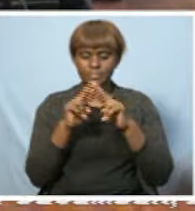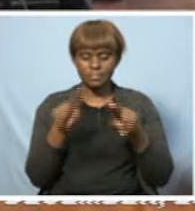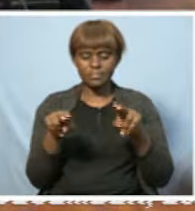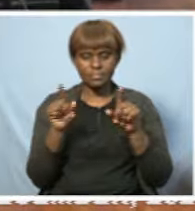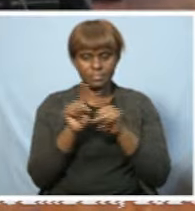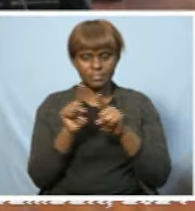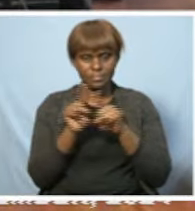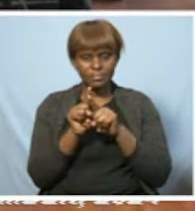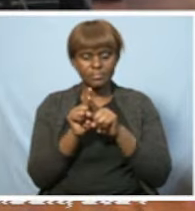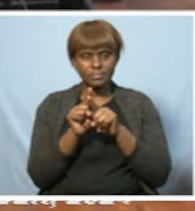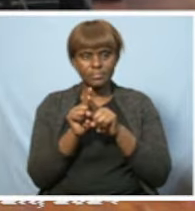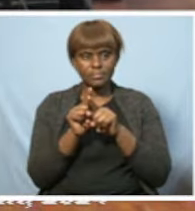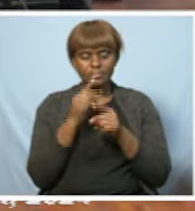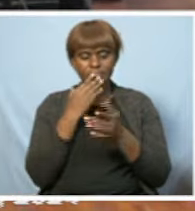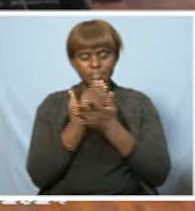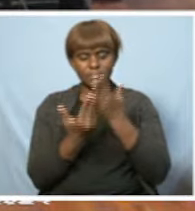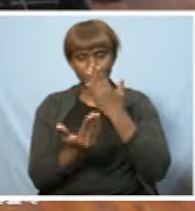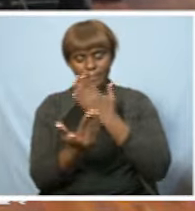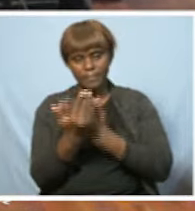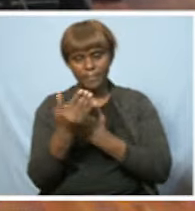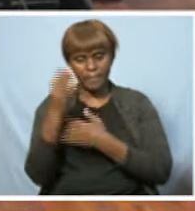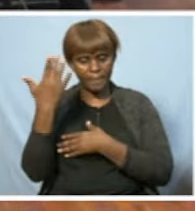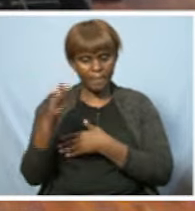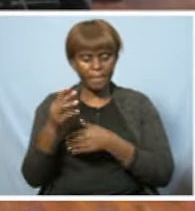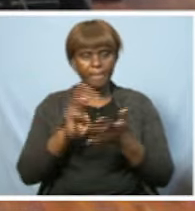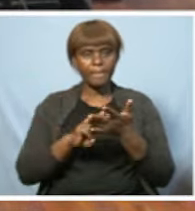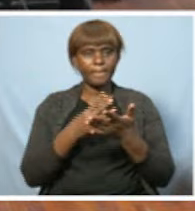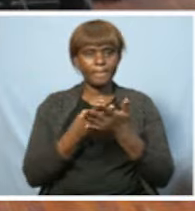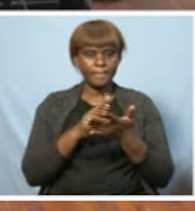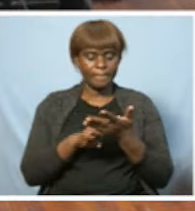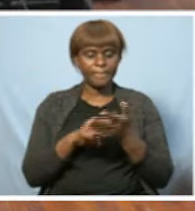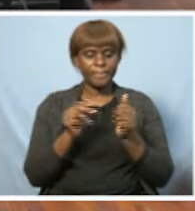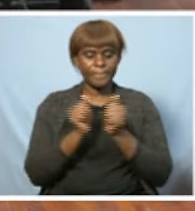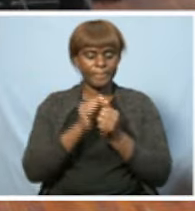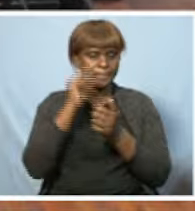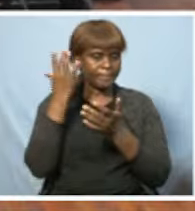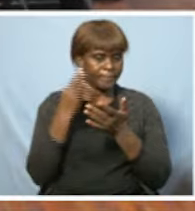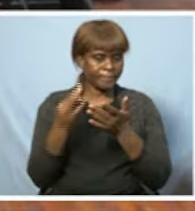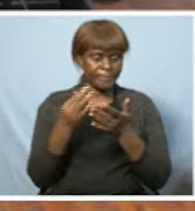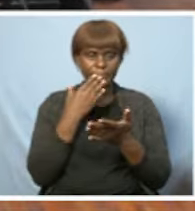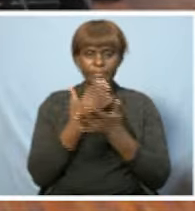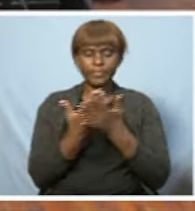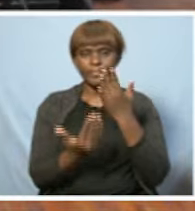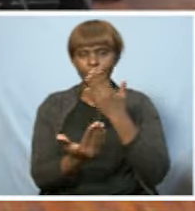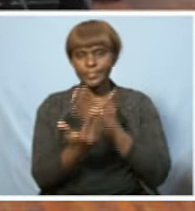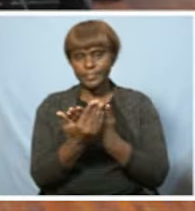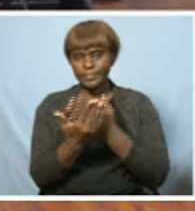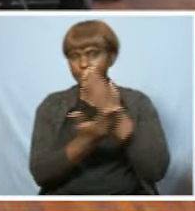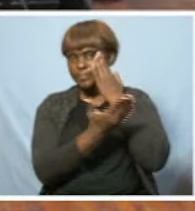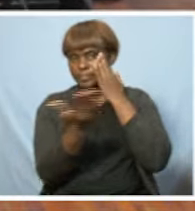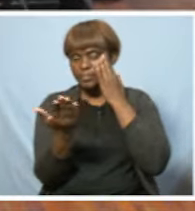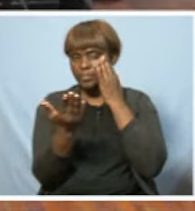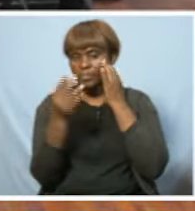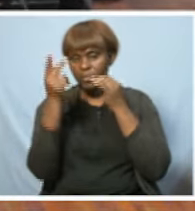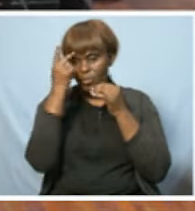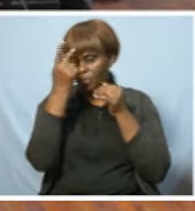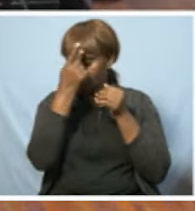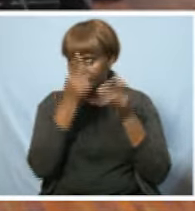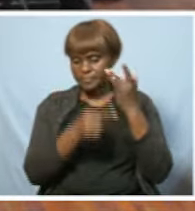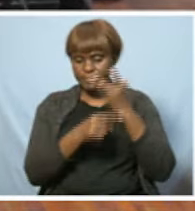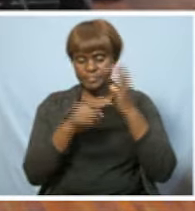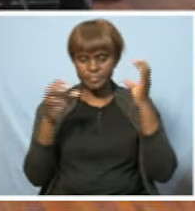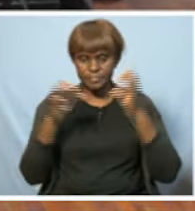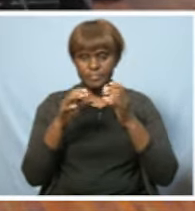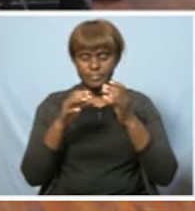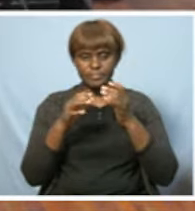and good morning, our permanent witnesses and our Secretariat. Good morning to PETAUKE Town Council. You are